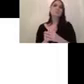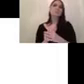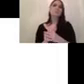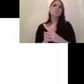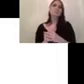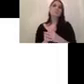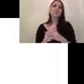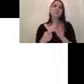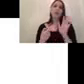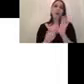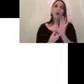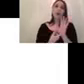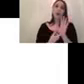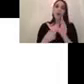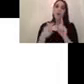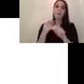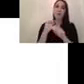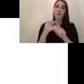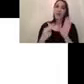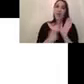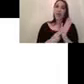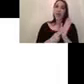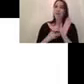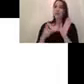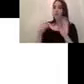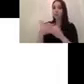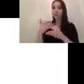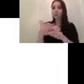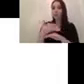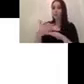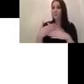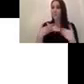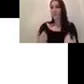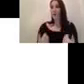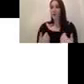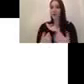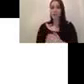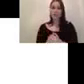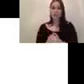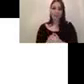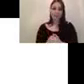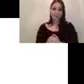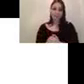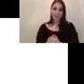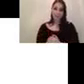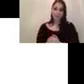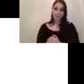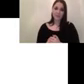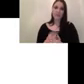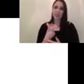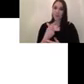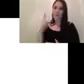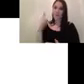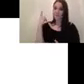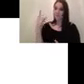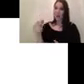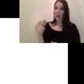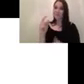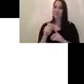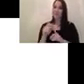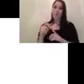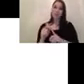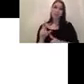not performing that well. So it's only predict very sparse proposals and not really